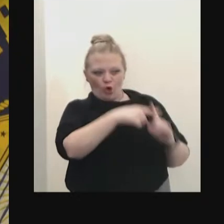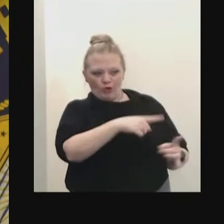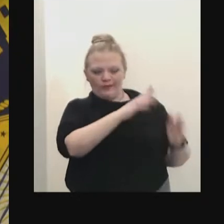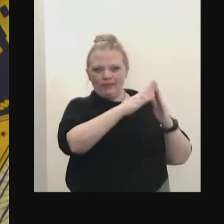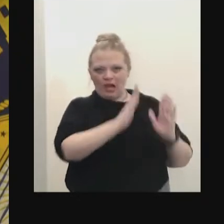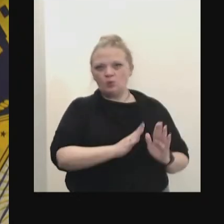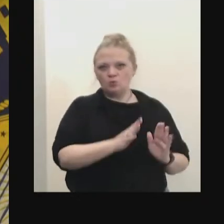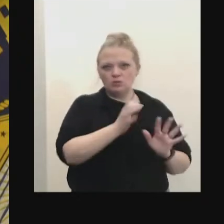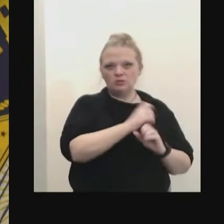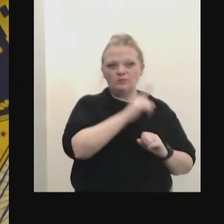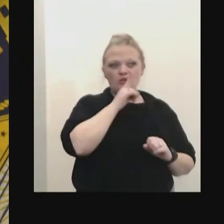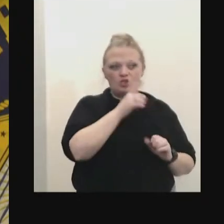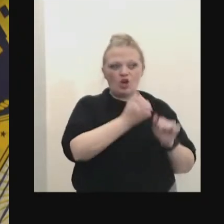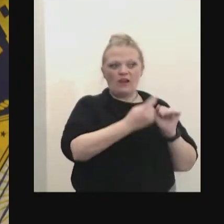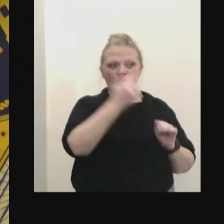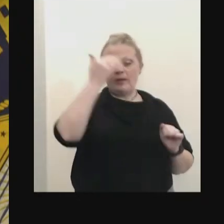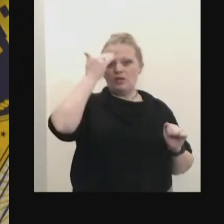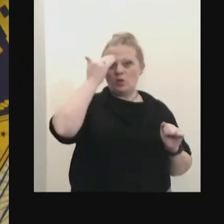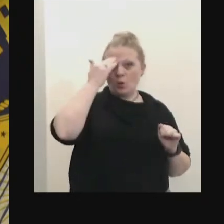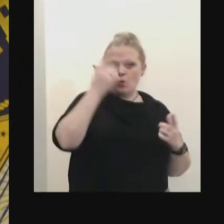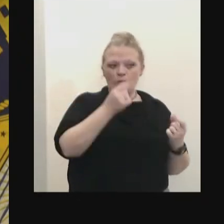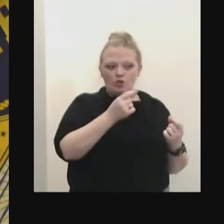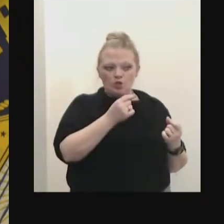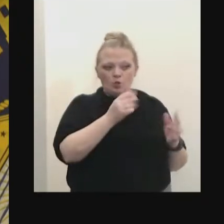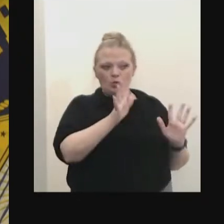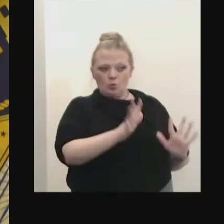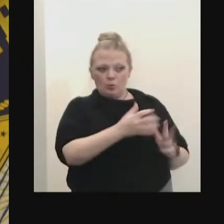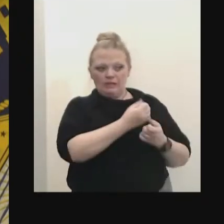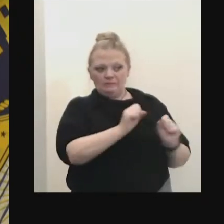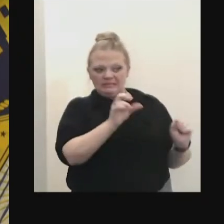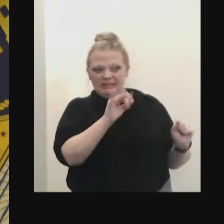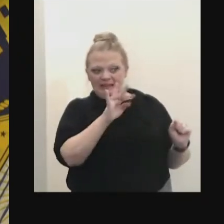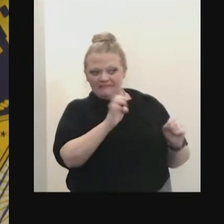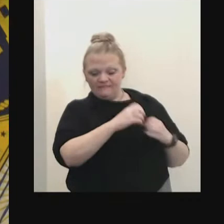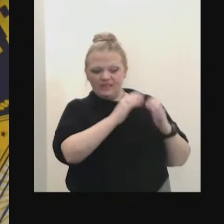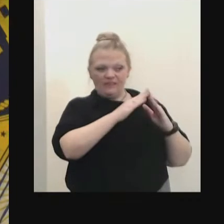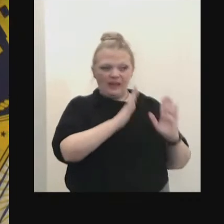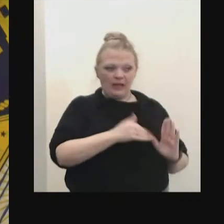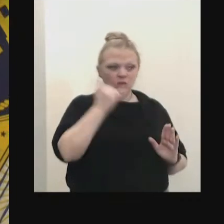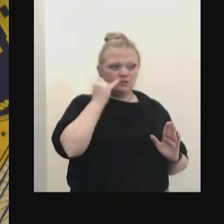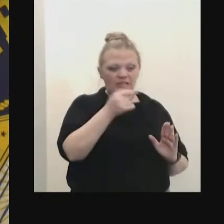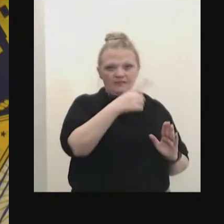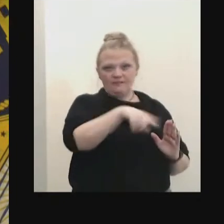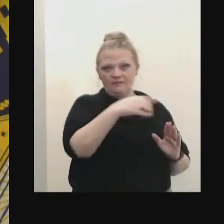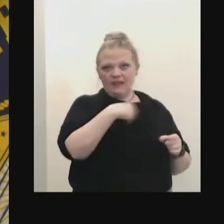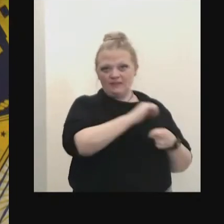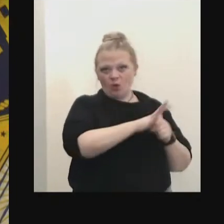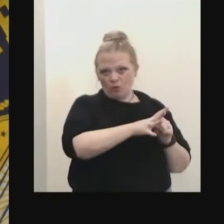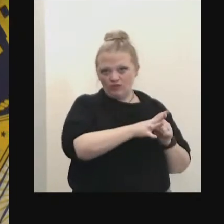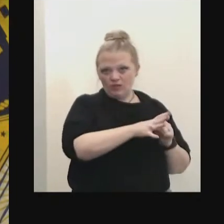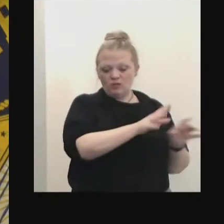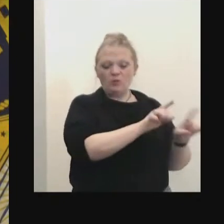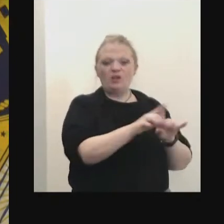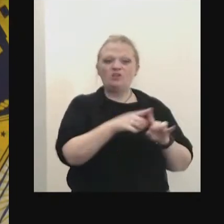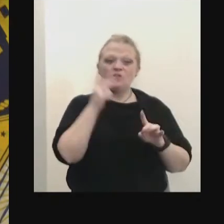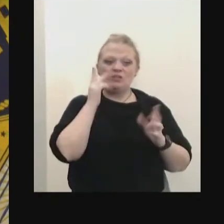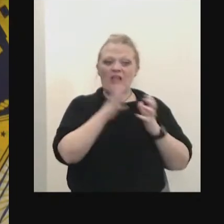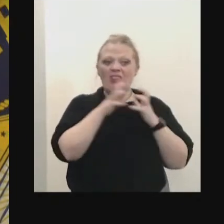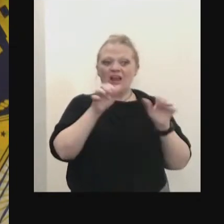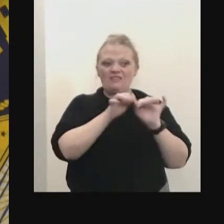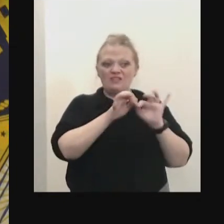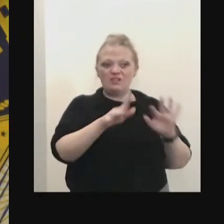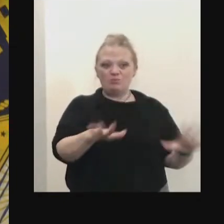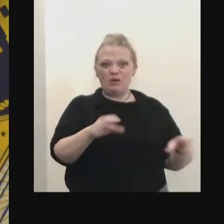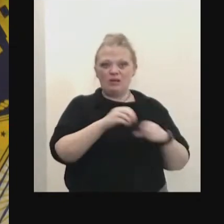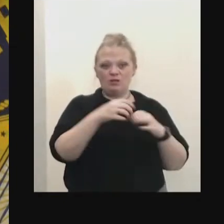that everybody knows what they need to do to stay safe in the household where there's been a case of COVID-19. We're also seeing a lot of spread in